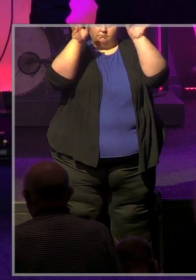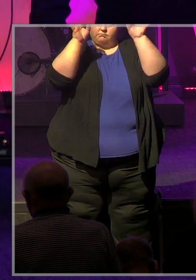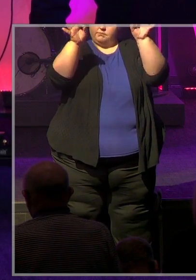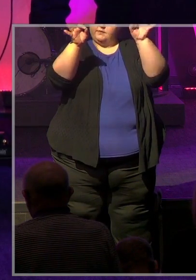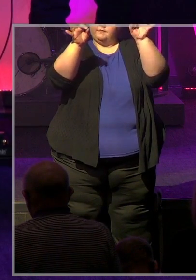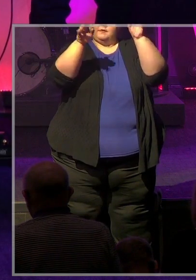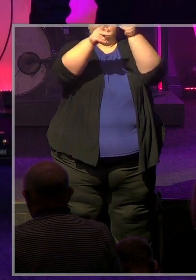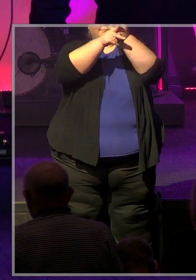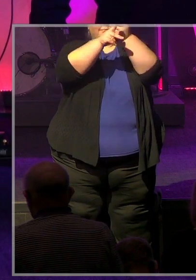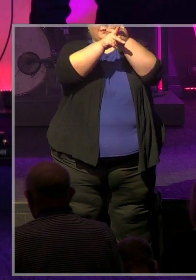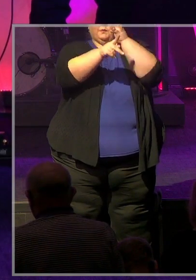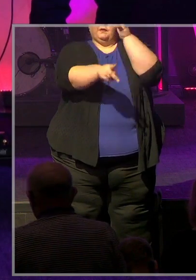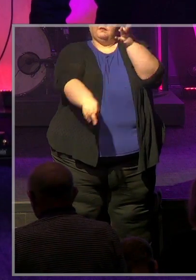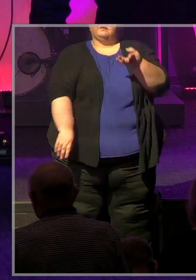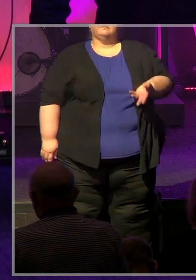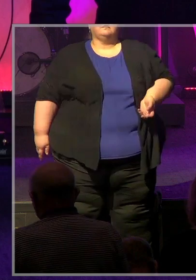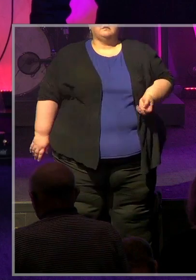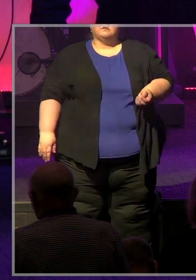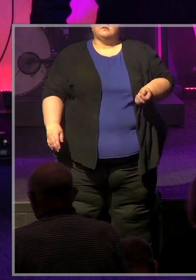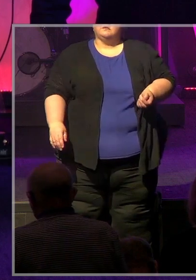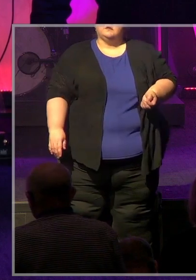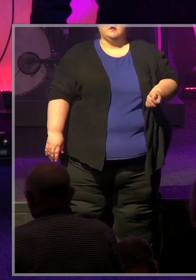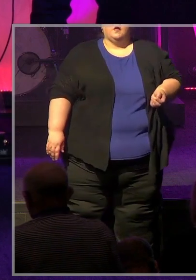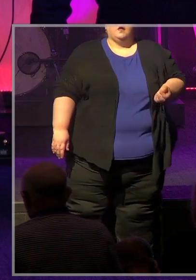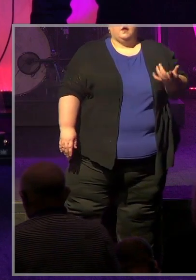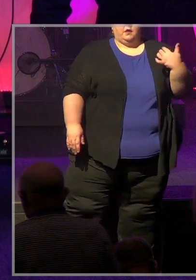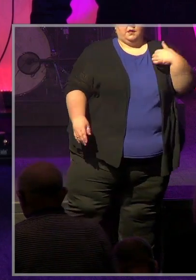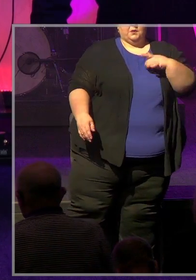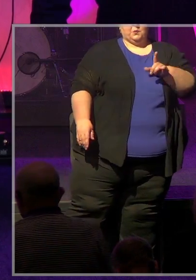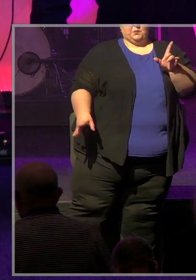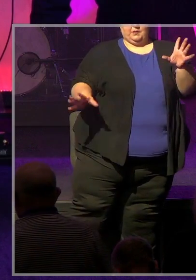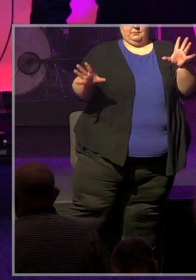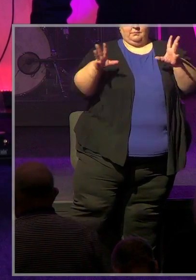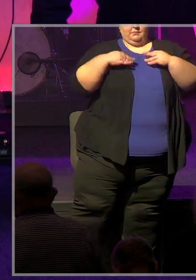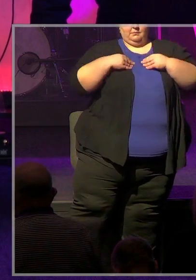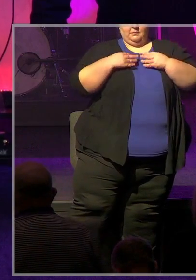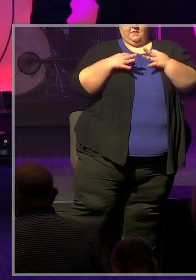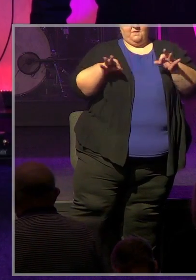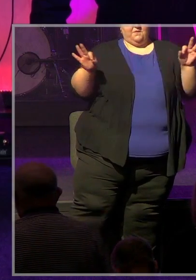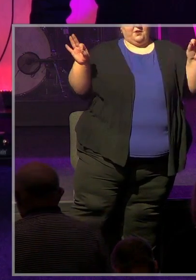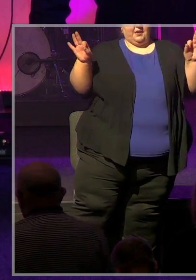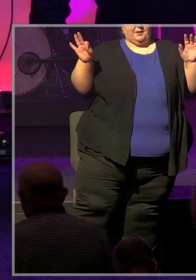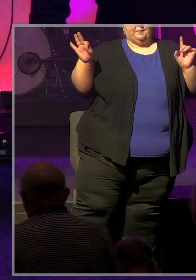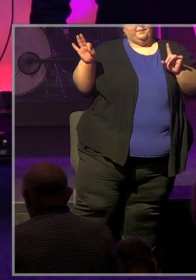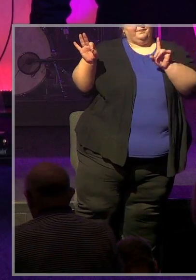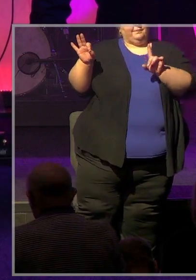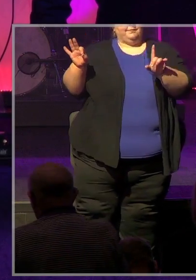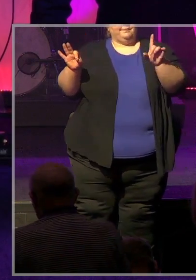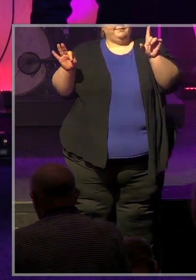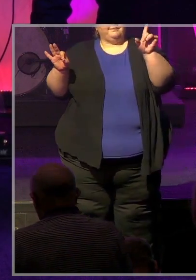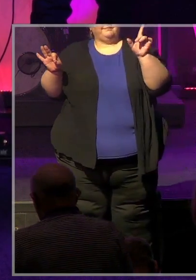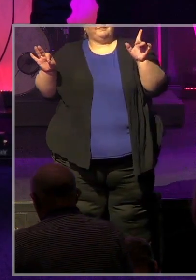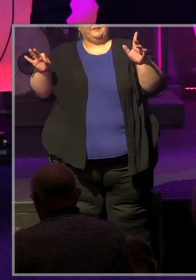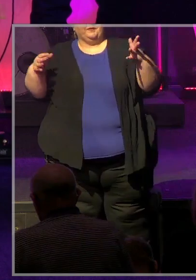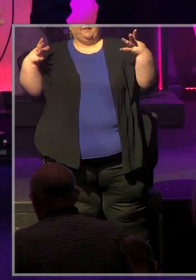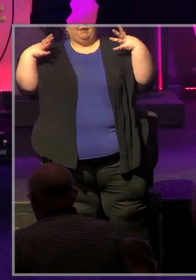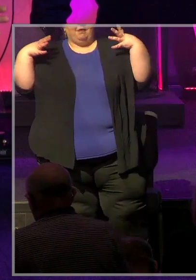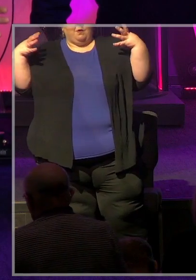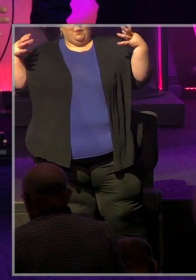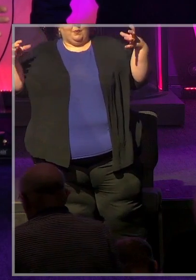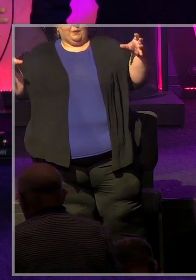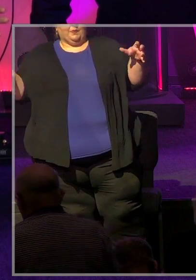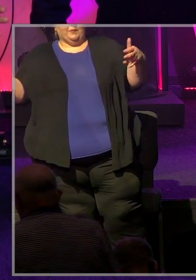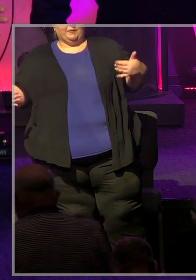to be. And Lord, would we walk in that freedom today? Would we leave a little lighter than when we came